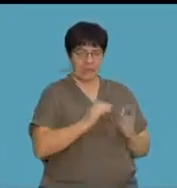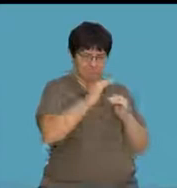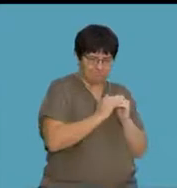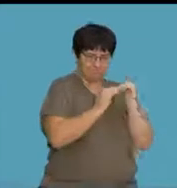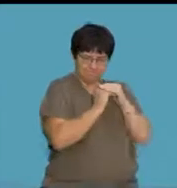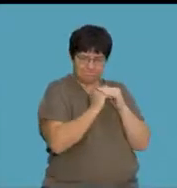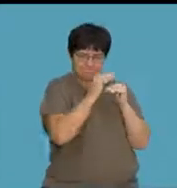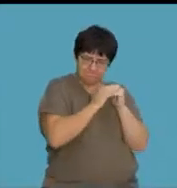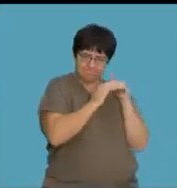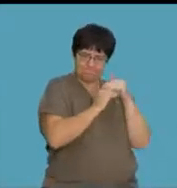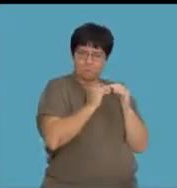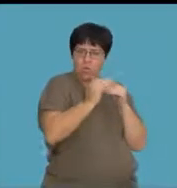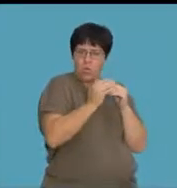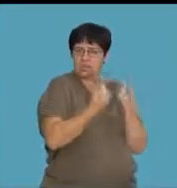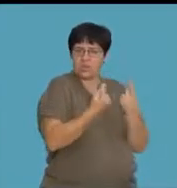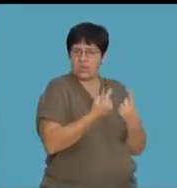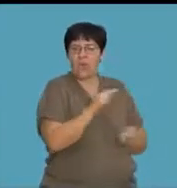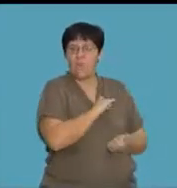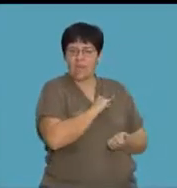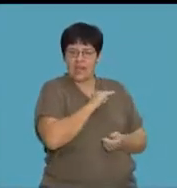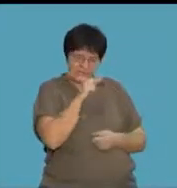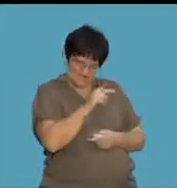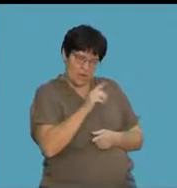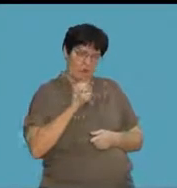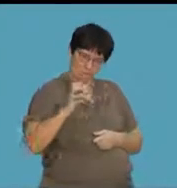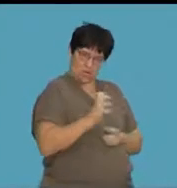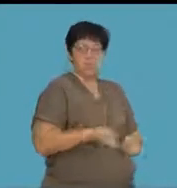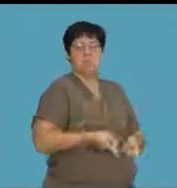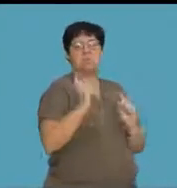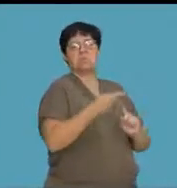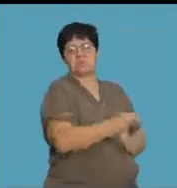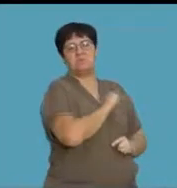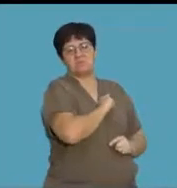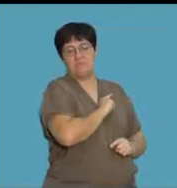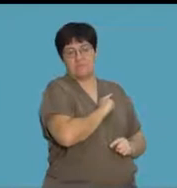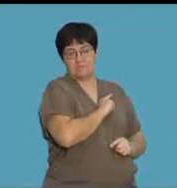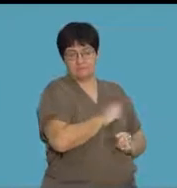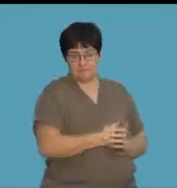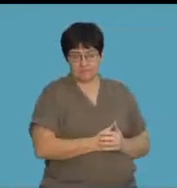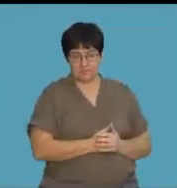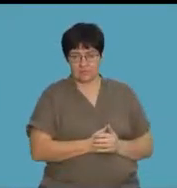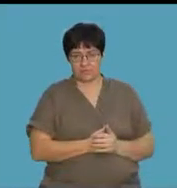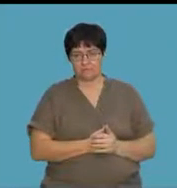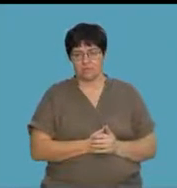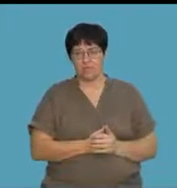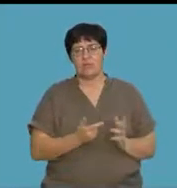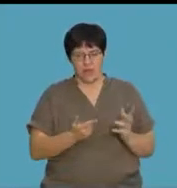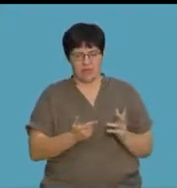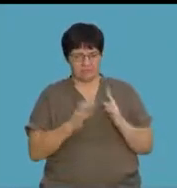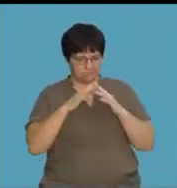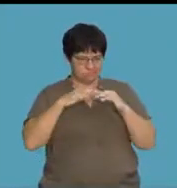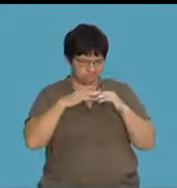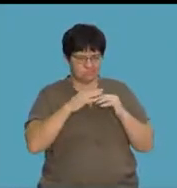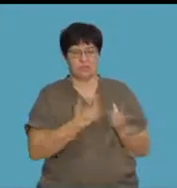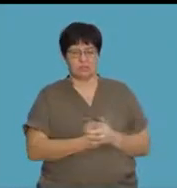Why are these particles closely pegged? Because we attribute that to the strength of the forces that exist between the particles. I think it all